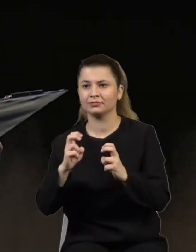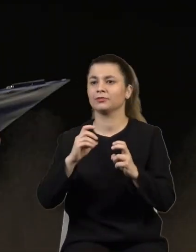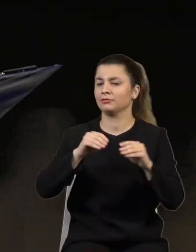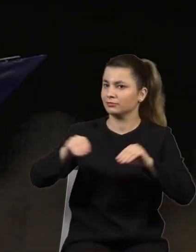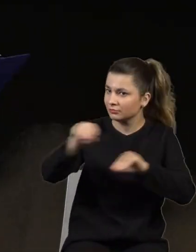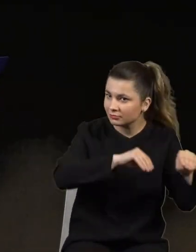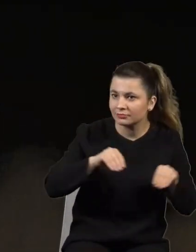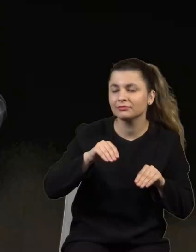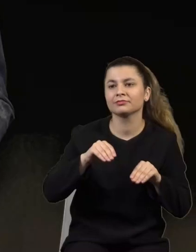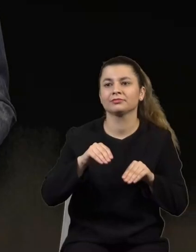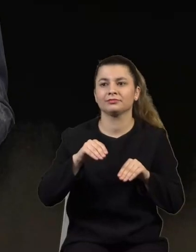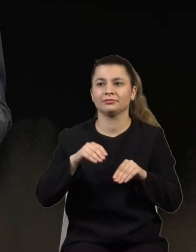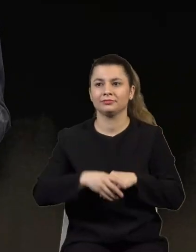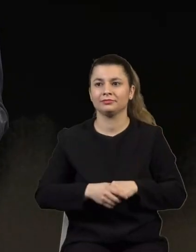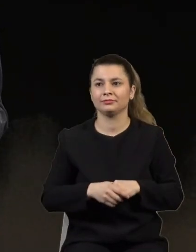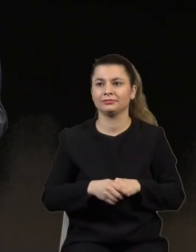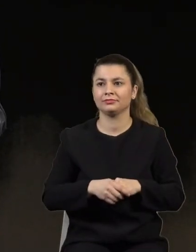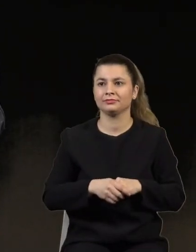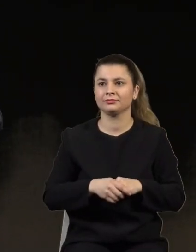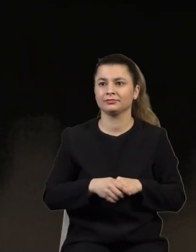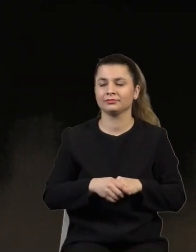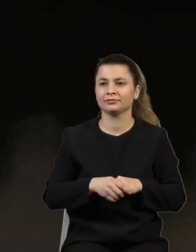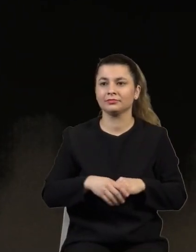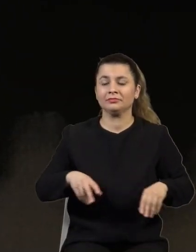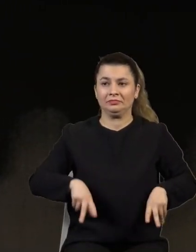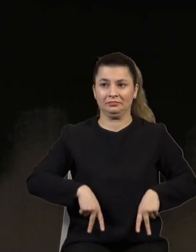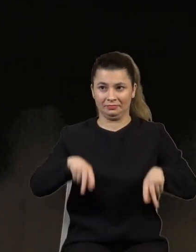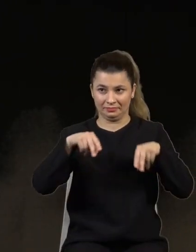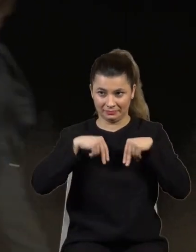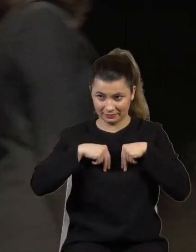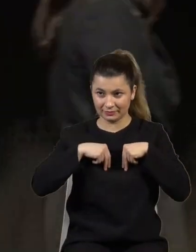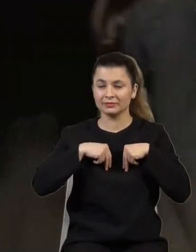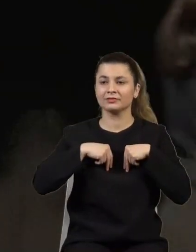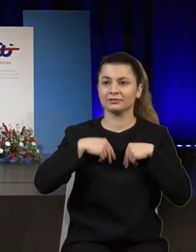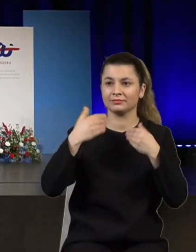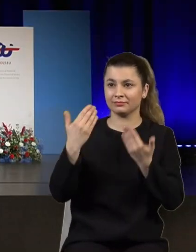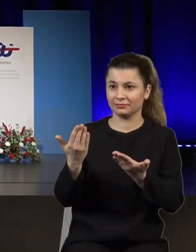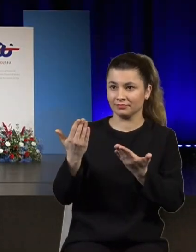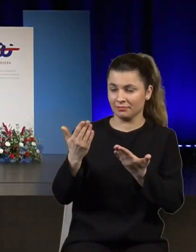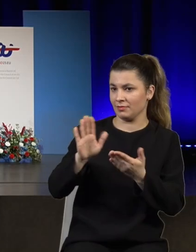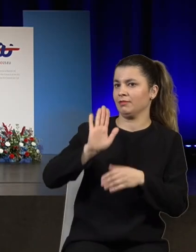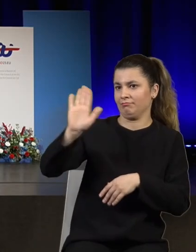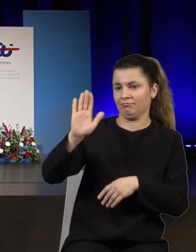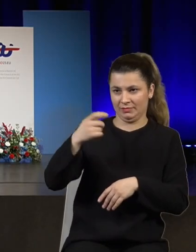General Catherine Dert, Brigadier General Director of Logistics at the European Union Military Staff.